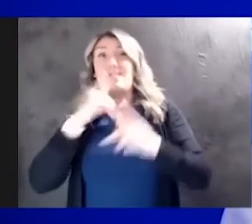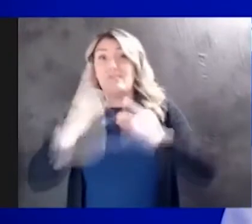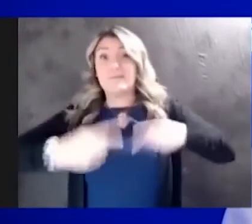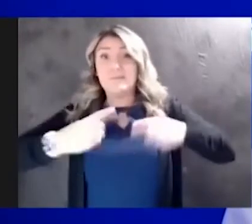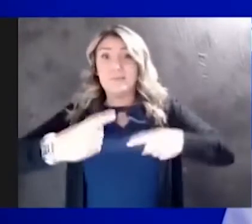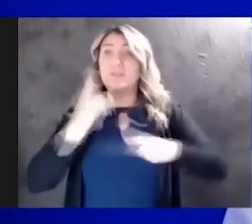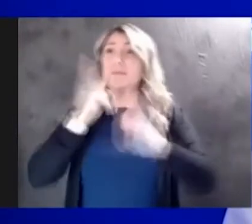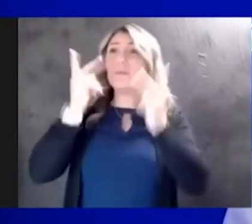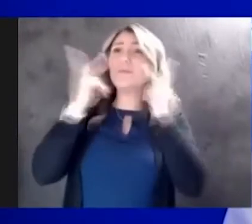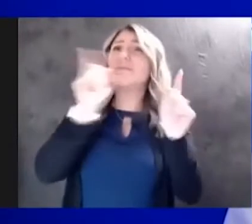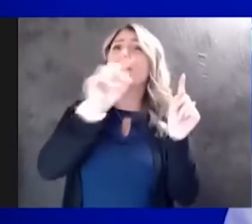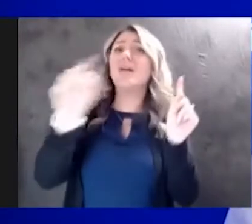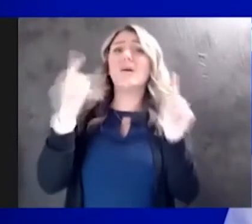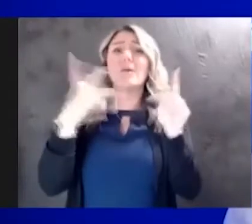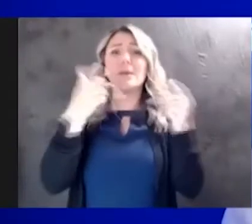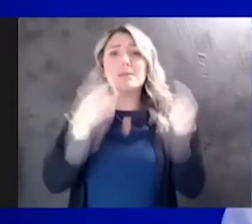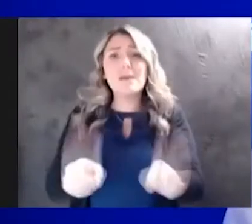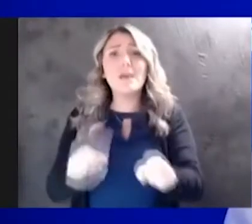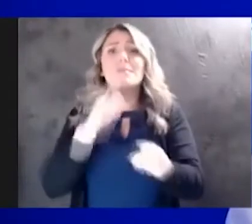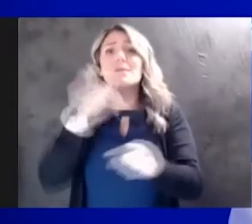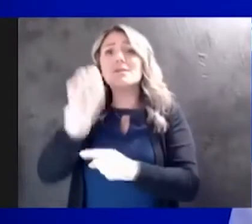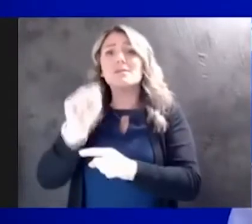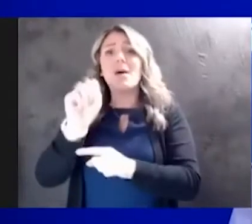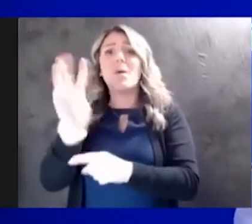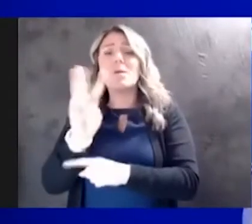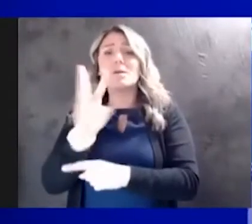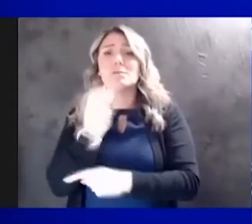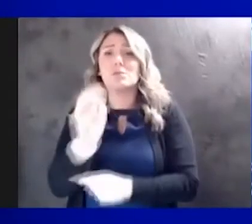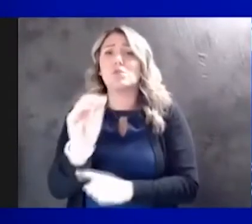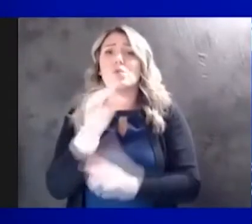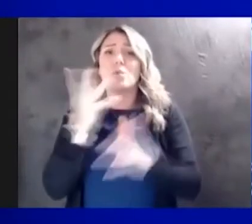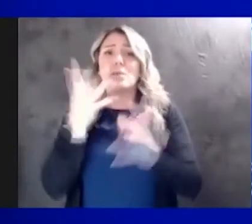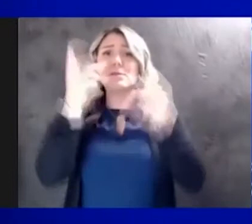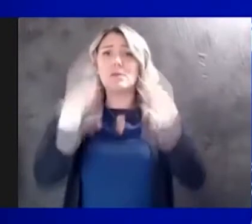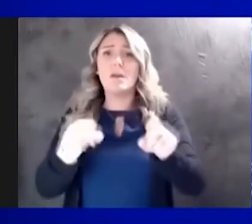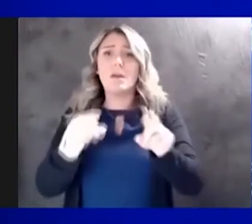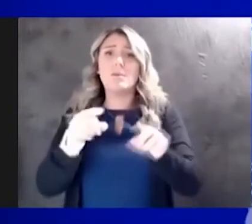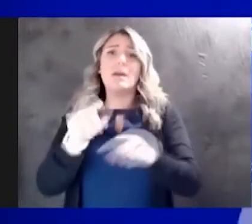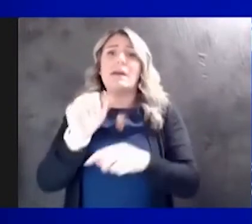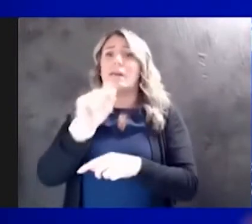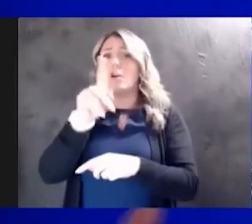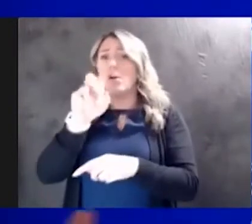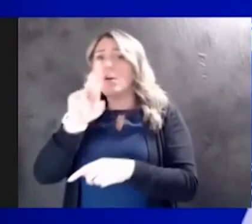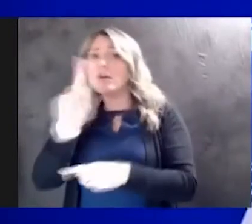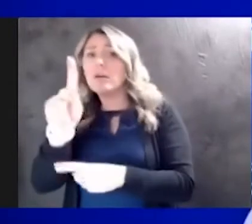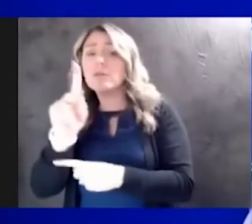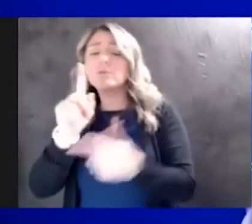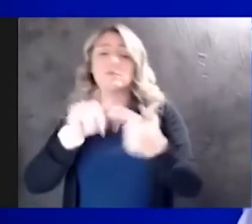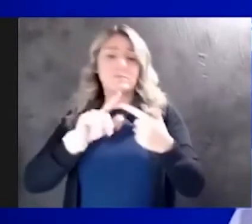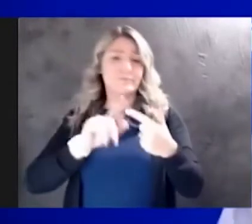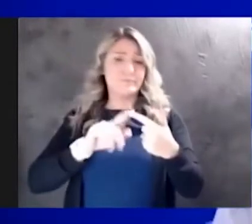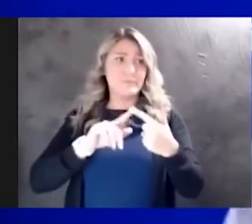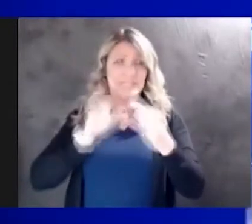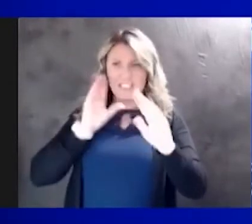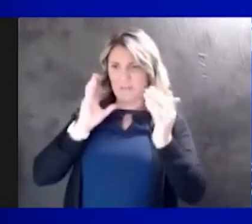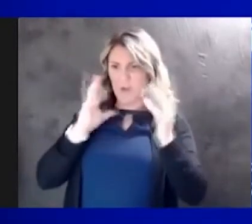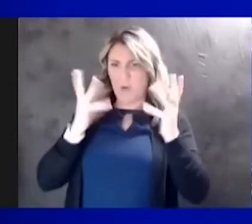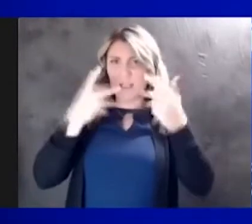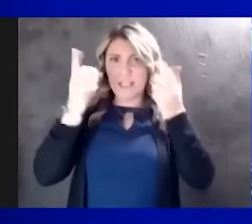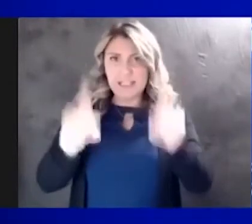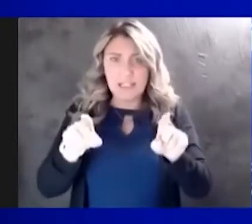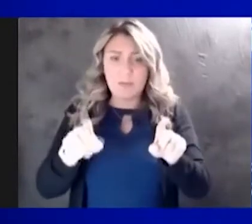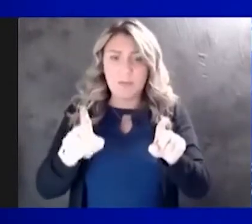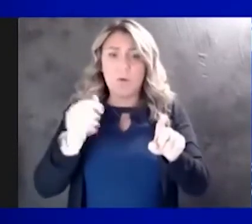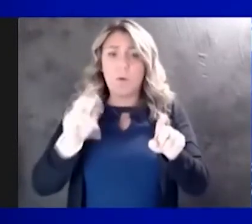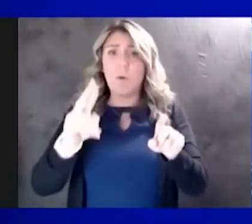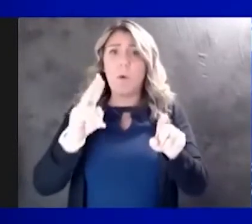in Southwest Missouri, when you see what is happening in Arkansas, when you compare that to what's happening or what has been happening in